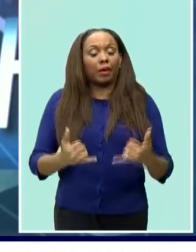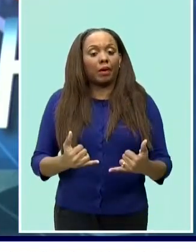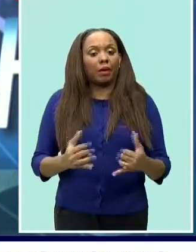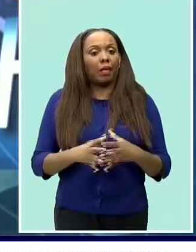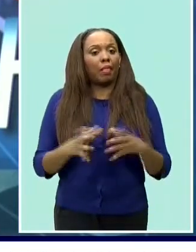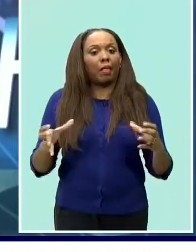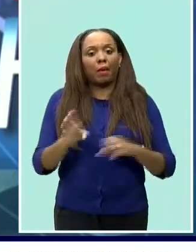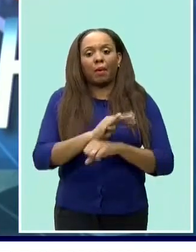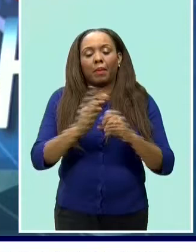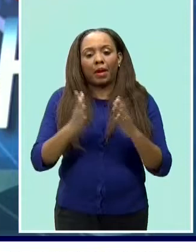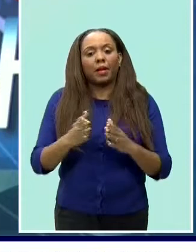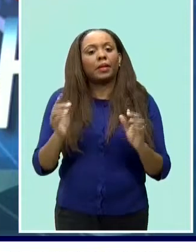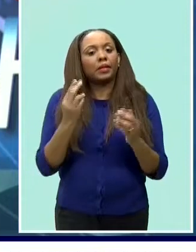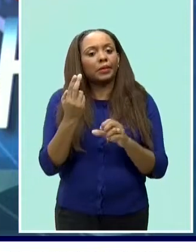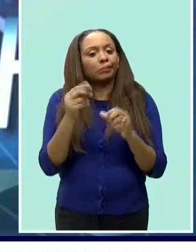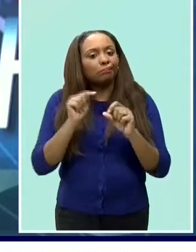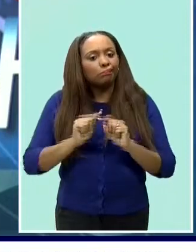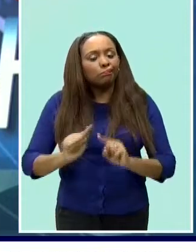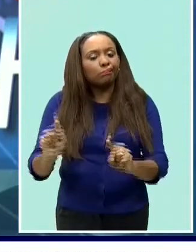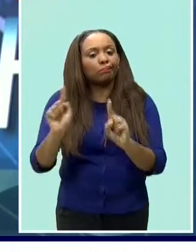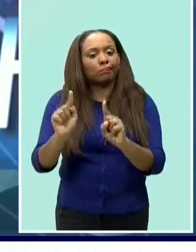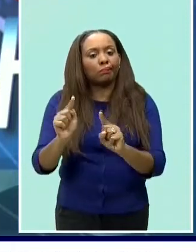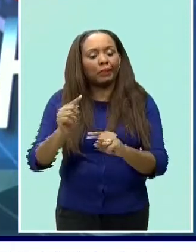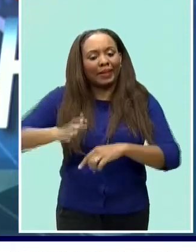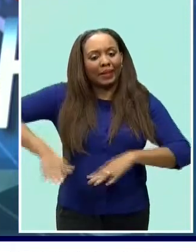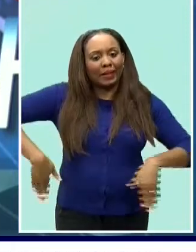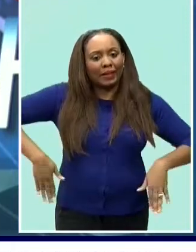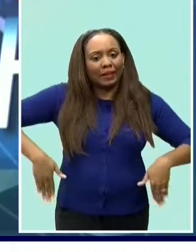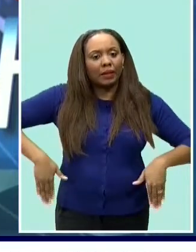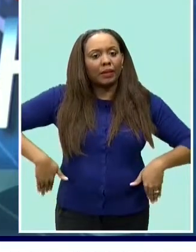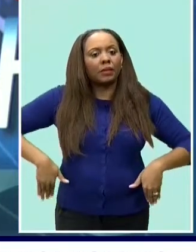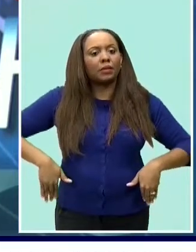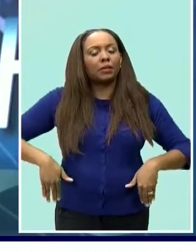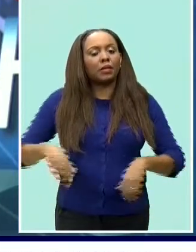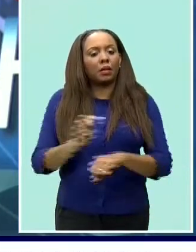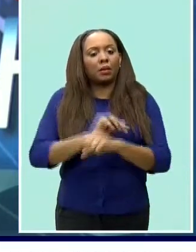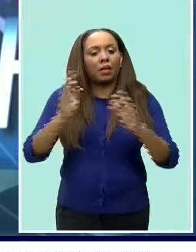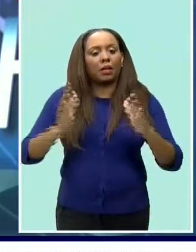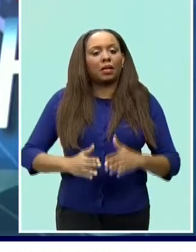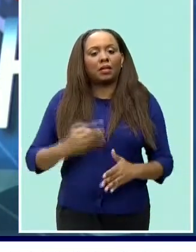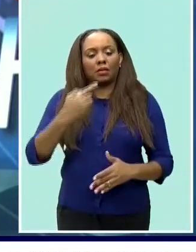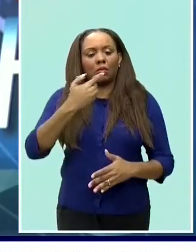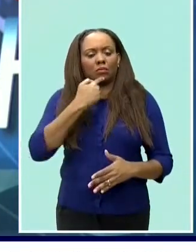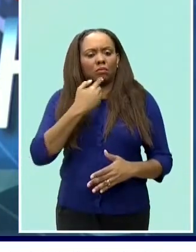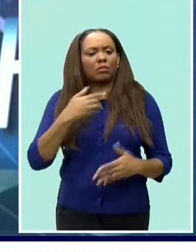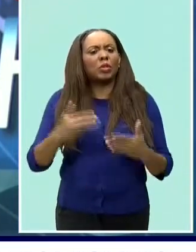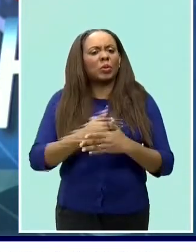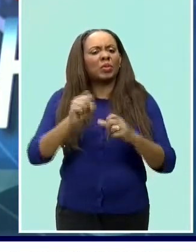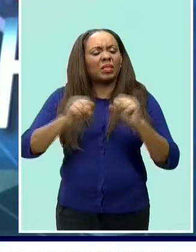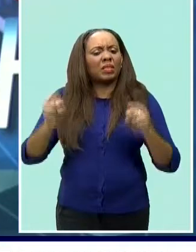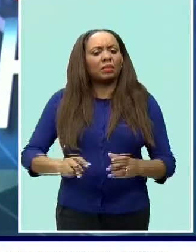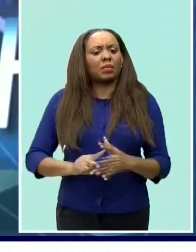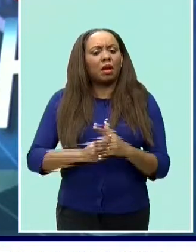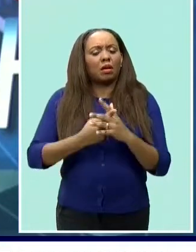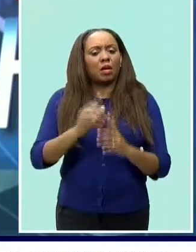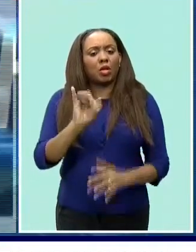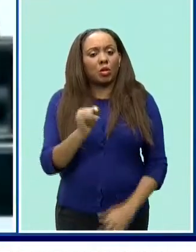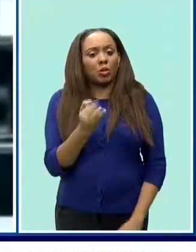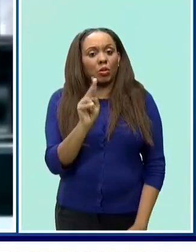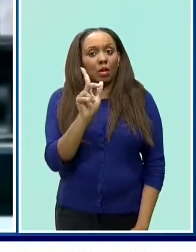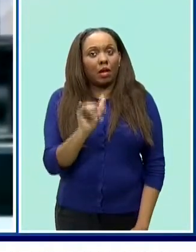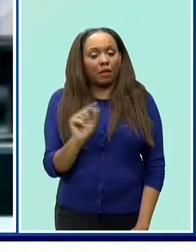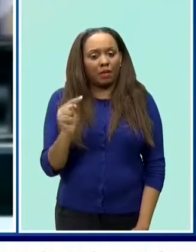press briefing to give an update on the implementation of the new system, which went into effect from July 1st. Joining us now